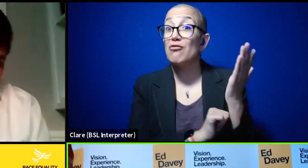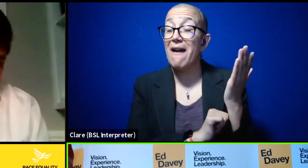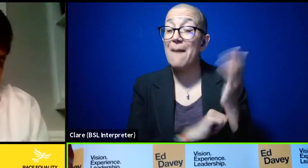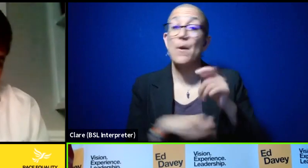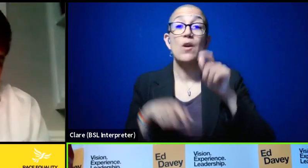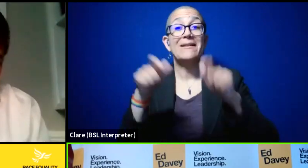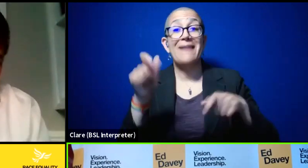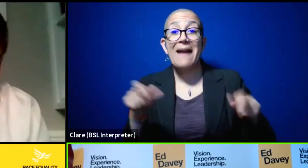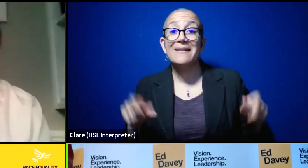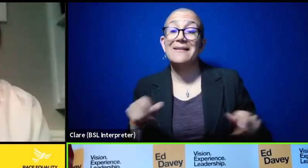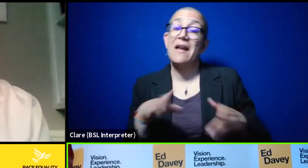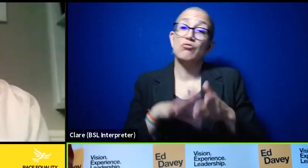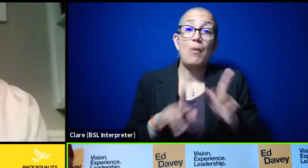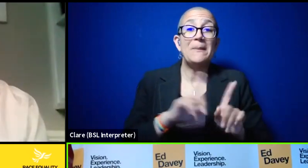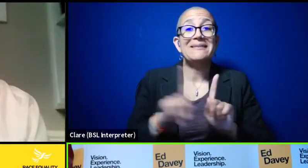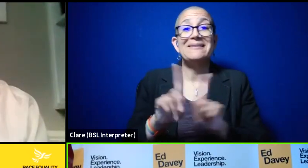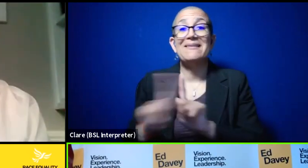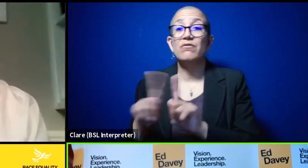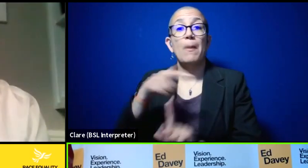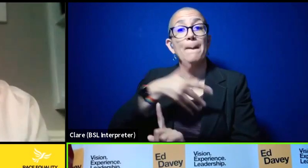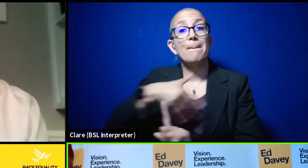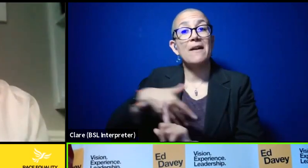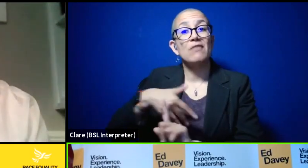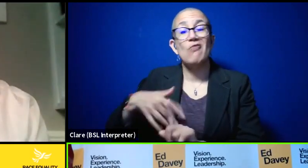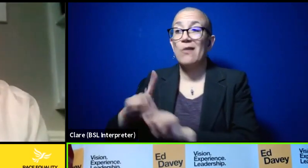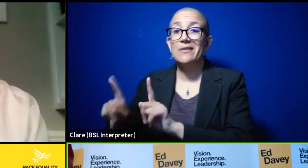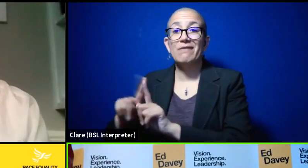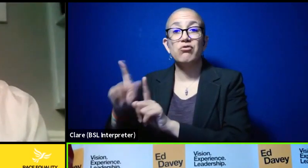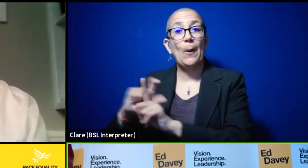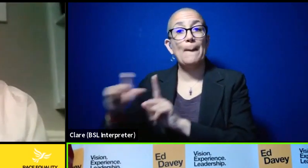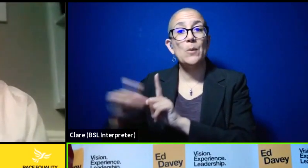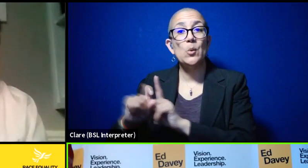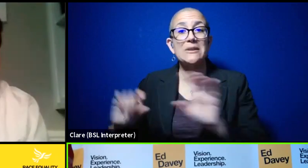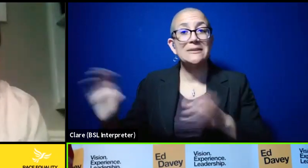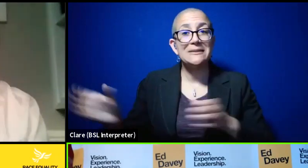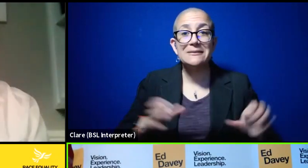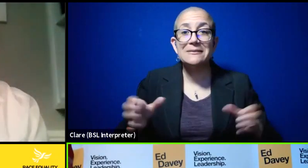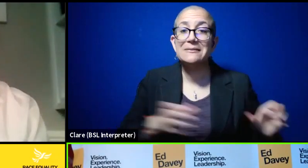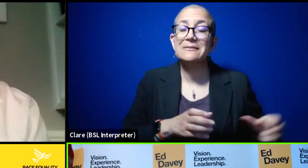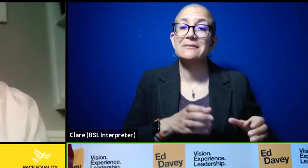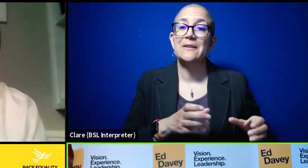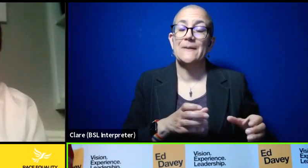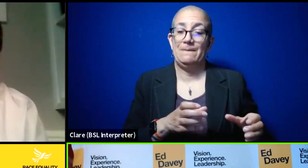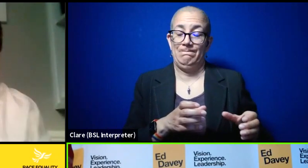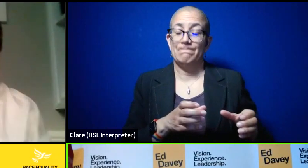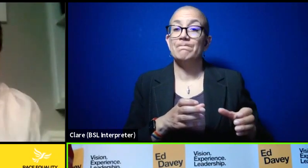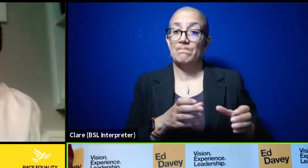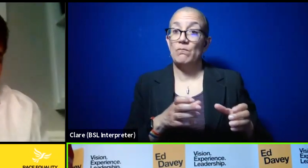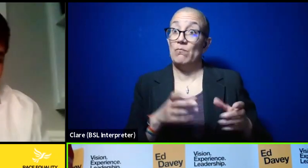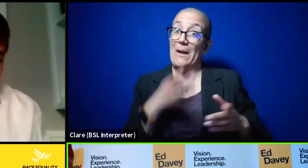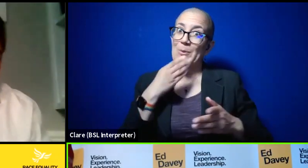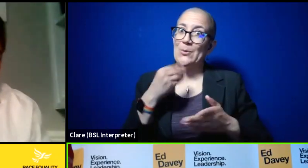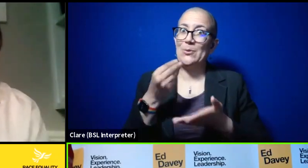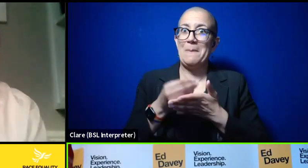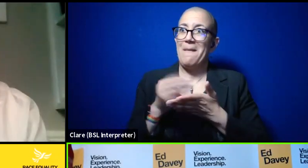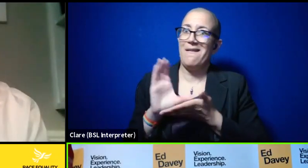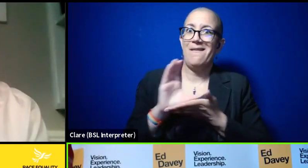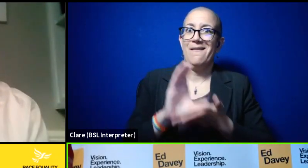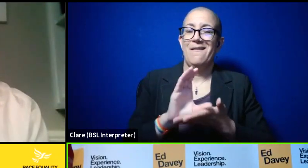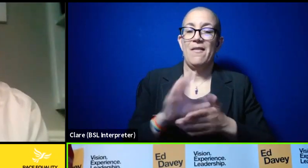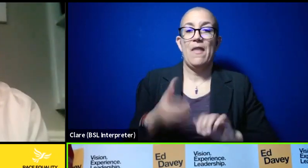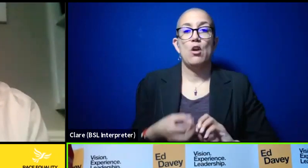from different diverse communities, that we ensure that it sort of creates a catalyst